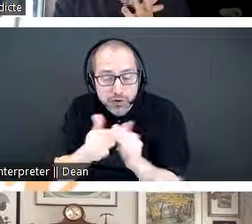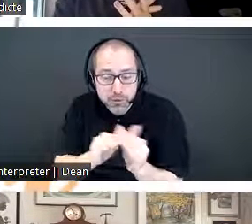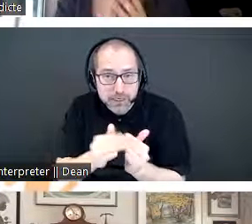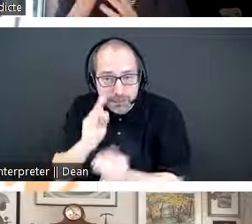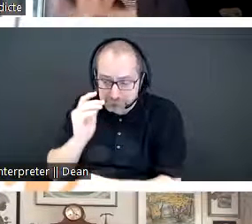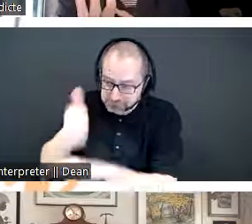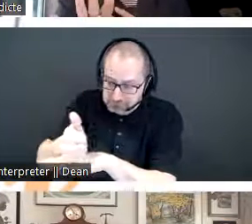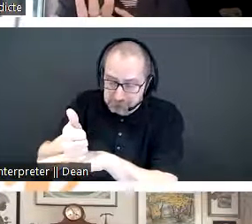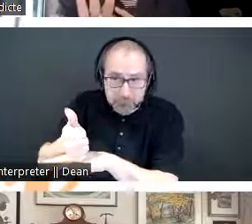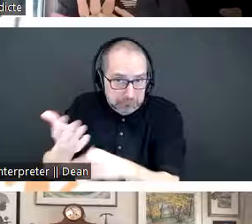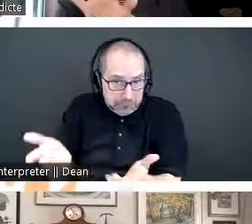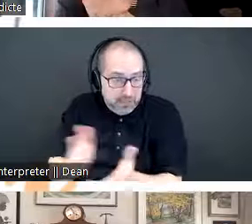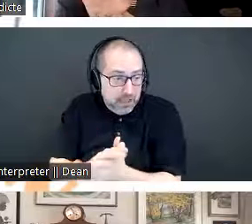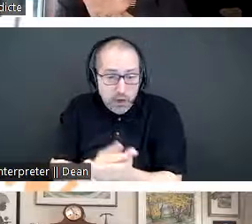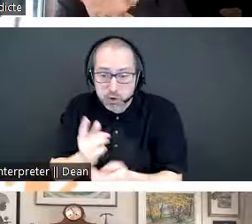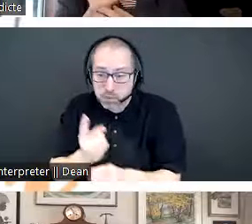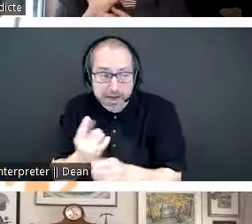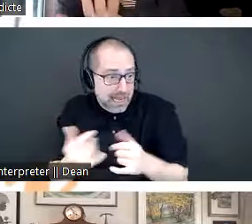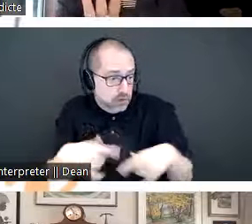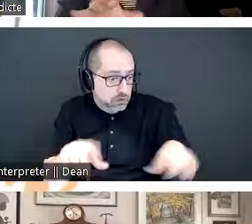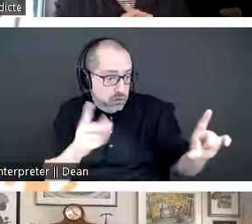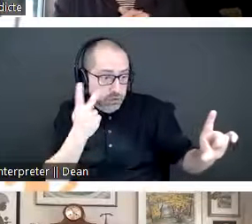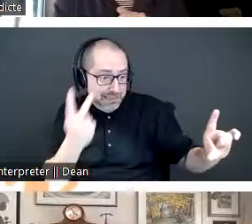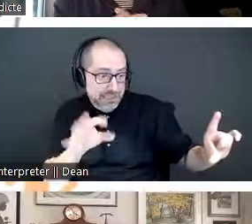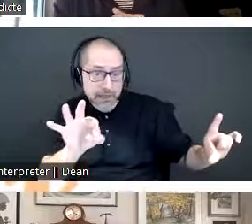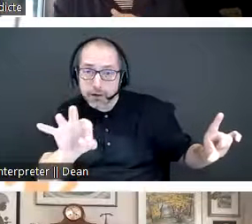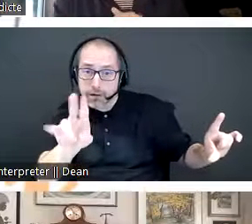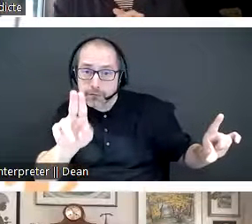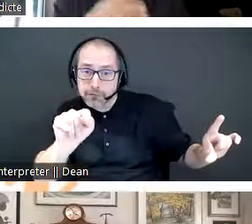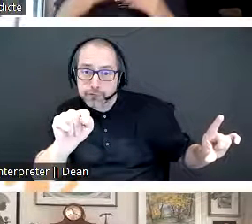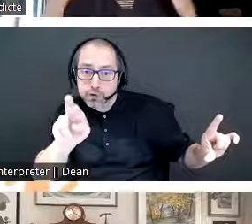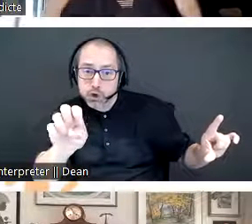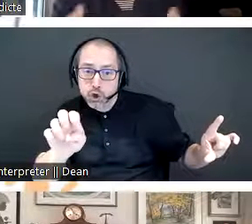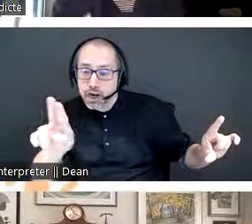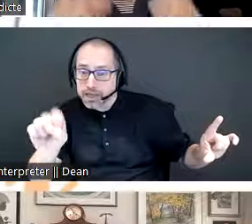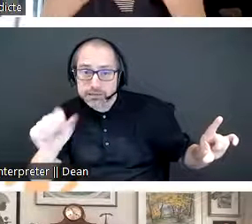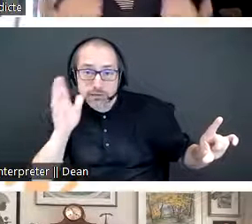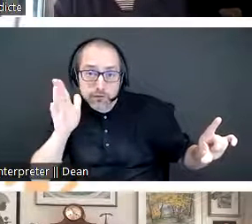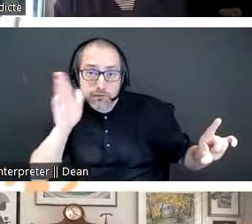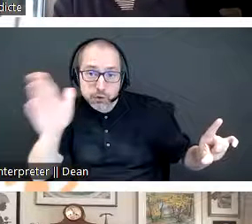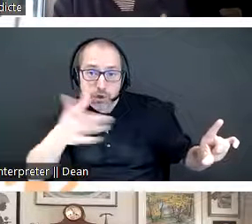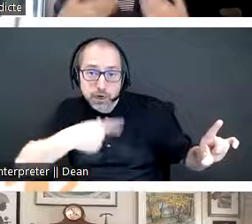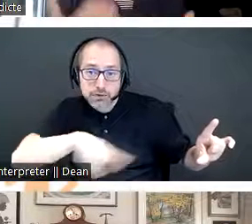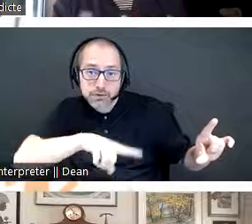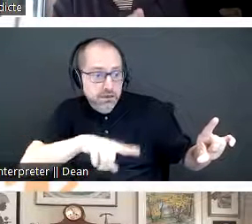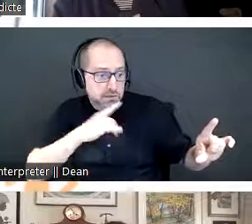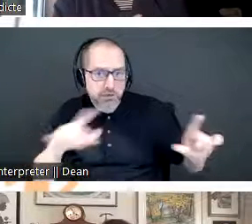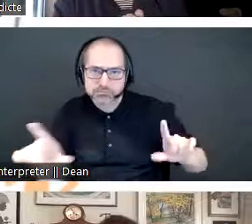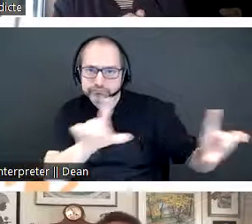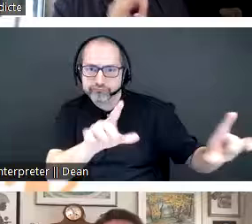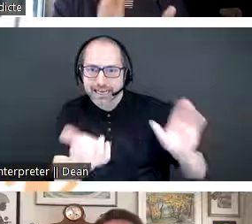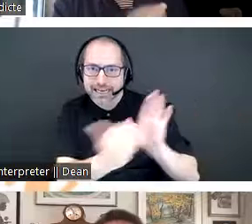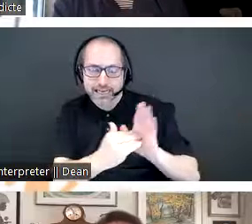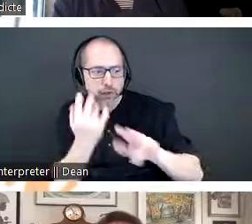And right now on the screen you might see something called Future Us, because we wanted to bring that back as part of the